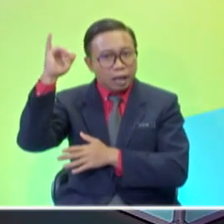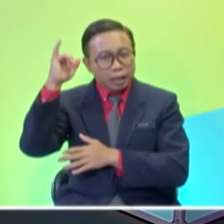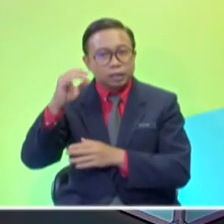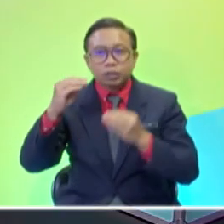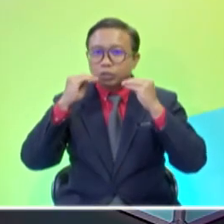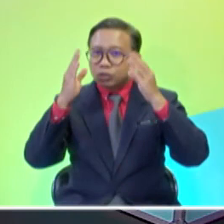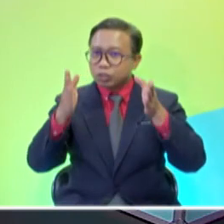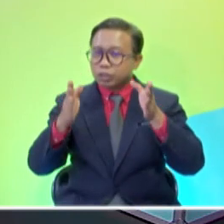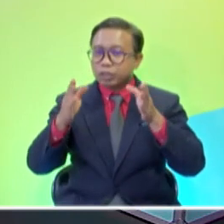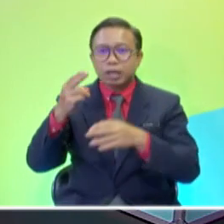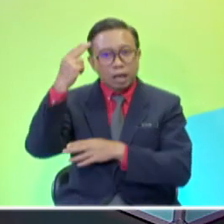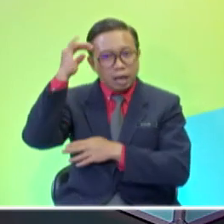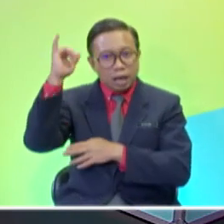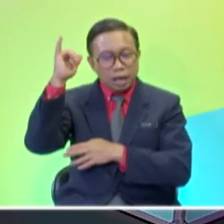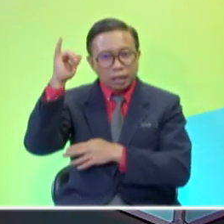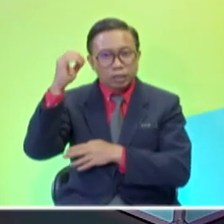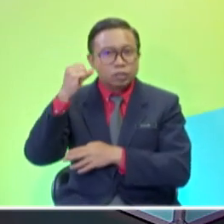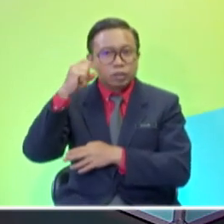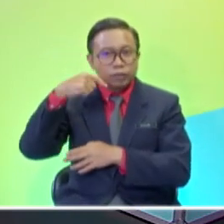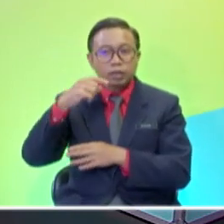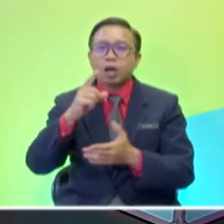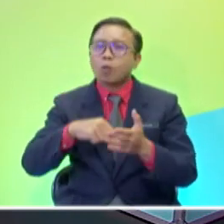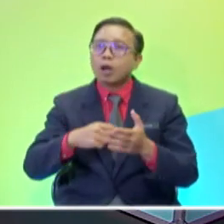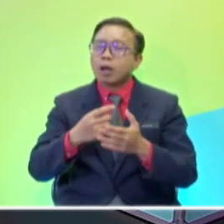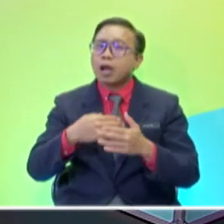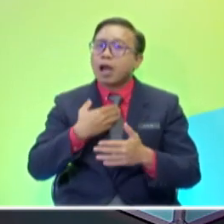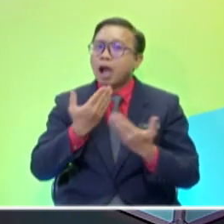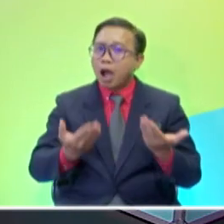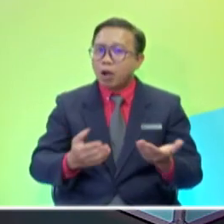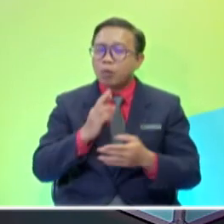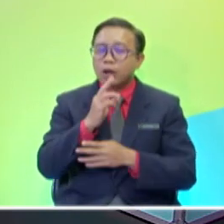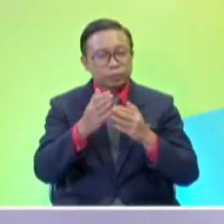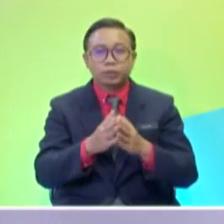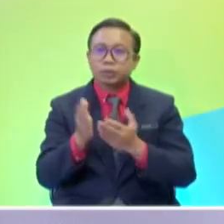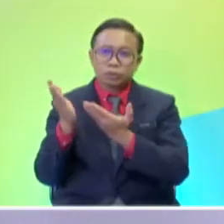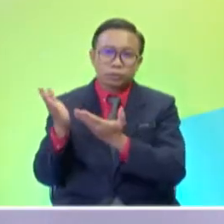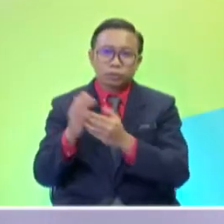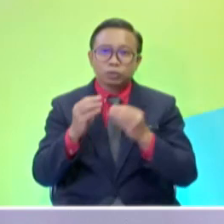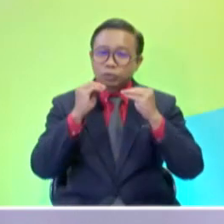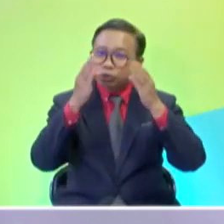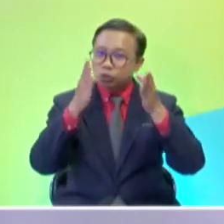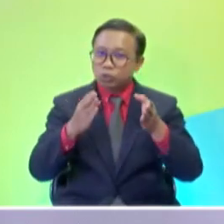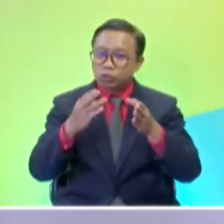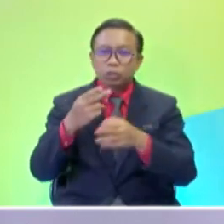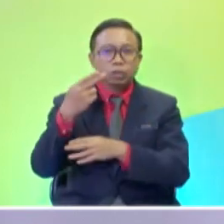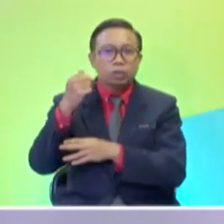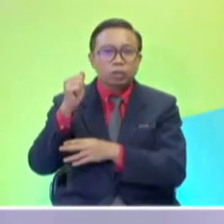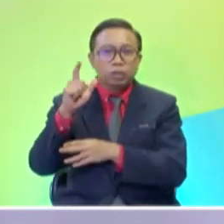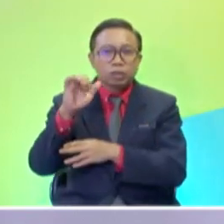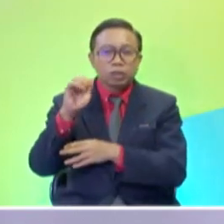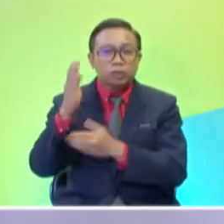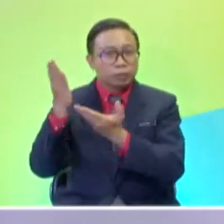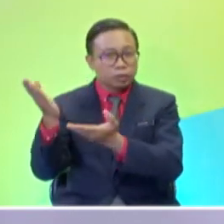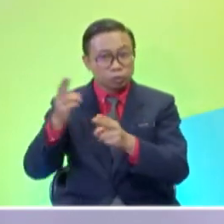Hi, Shafika. I'm doing great. Thank you. What You're about doing you? Great. I'm doing great. And for your information, teacher Halimatul Saadia Aldo